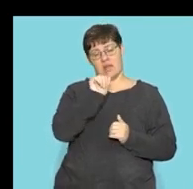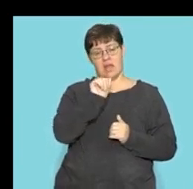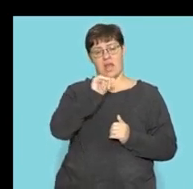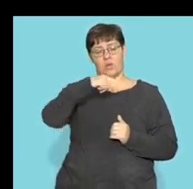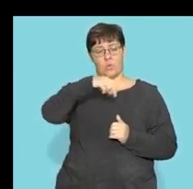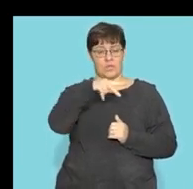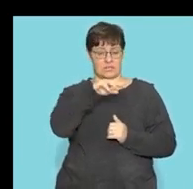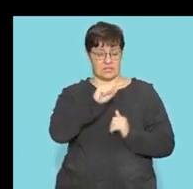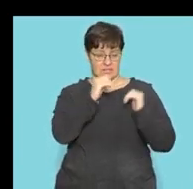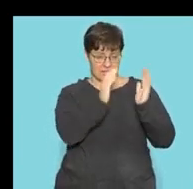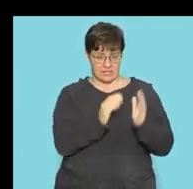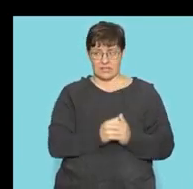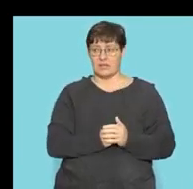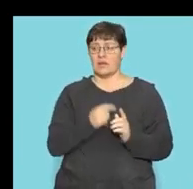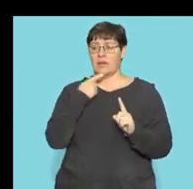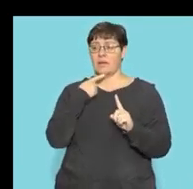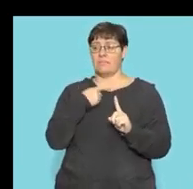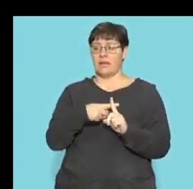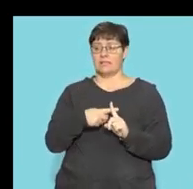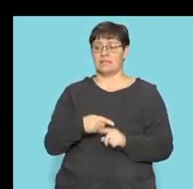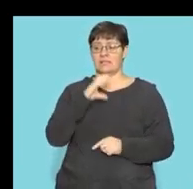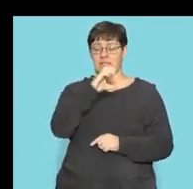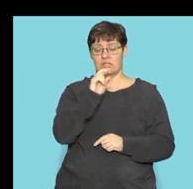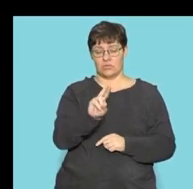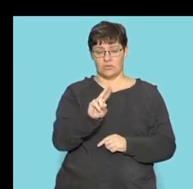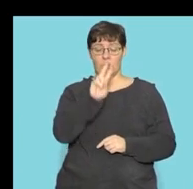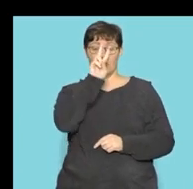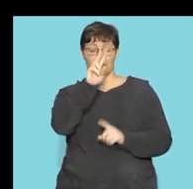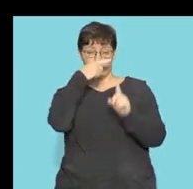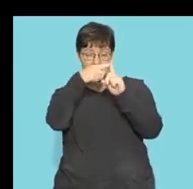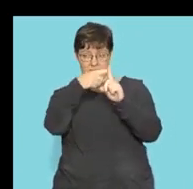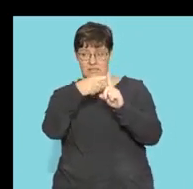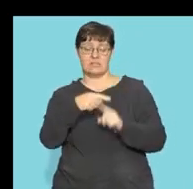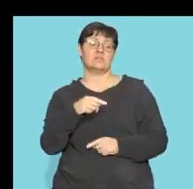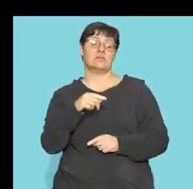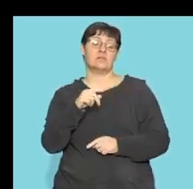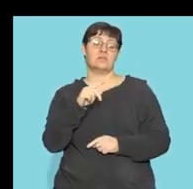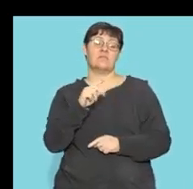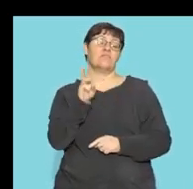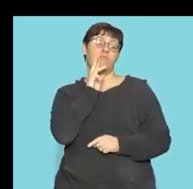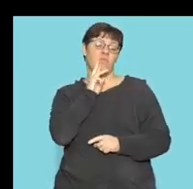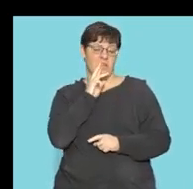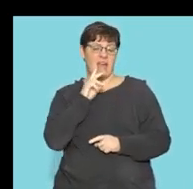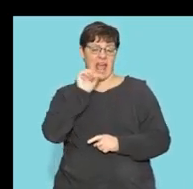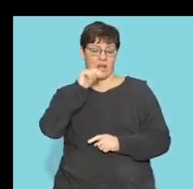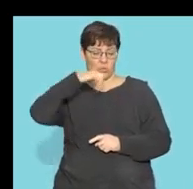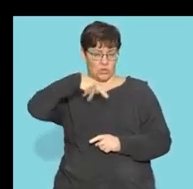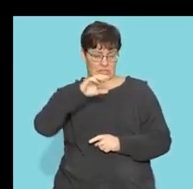aqueous, because ions have to be aqueous, plus Cu2 plus,